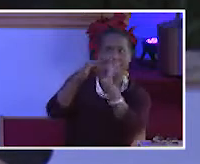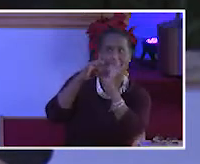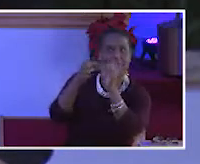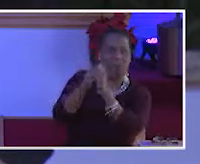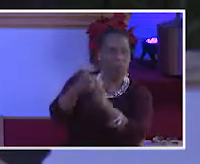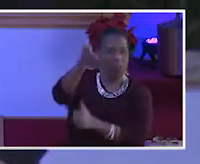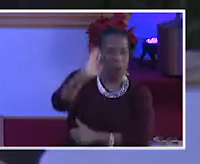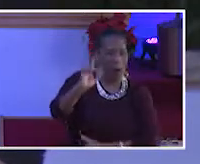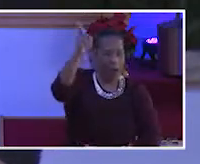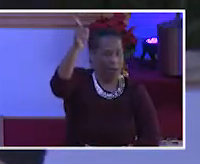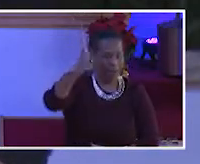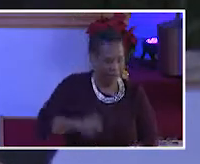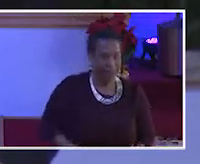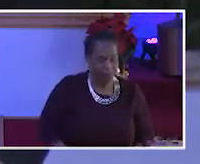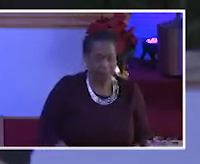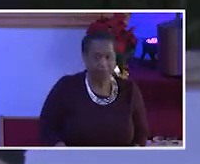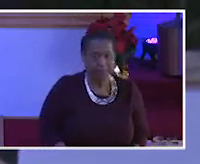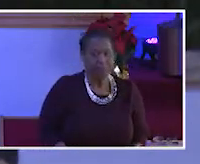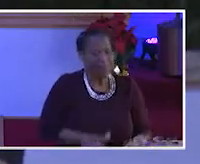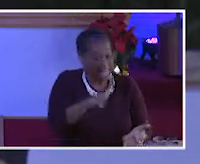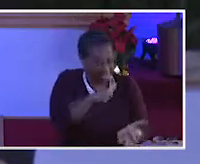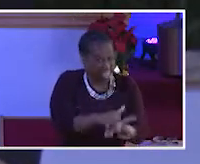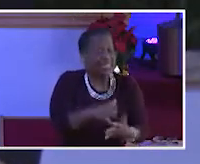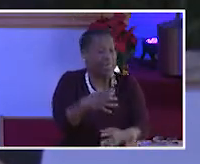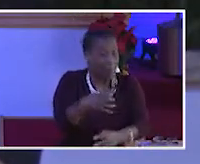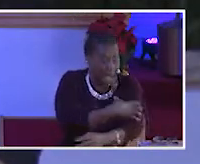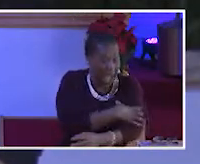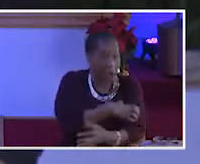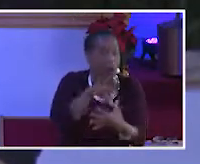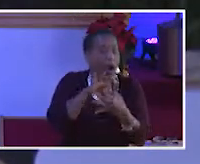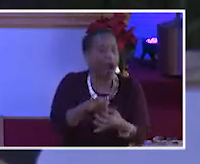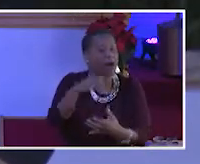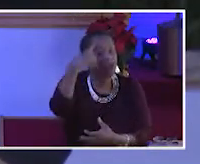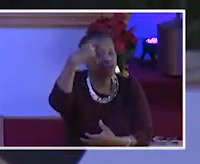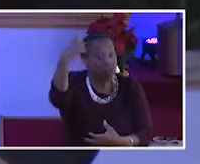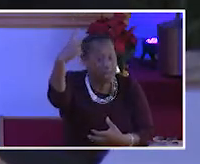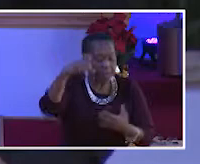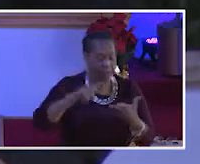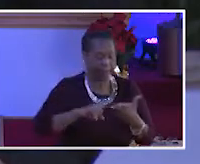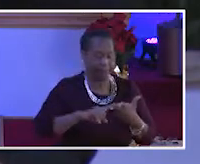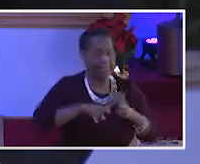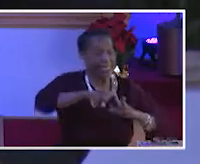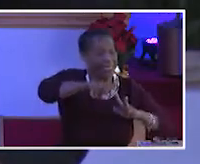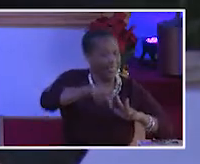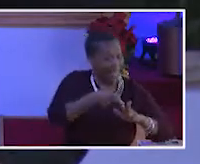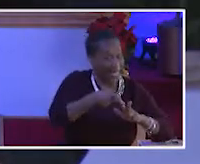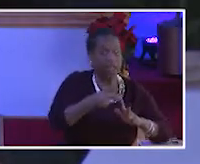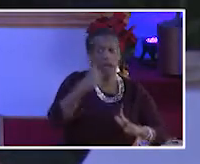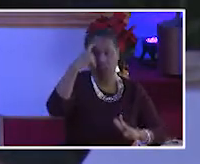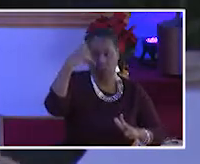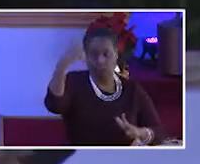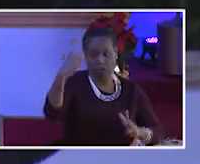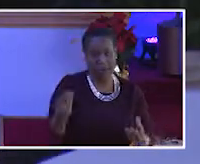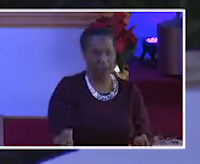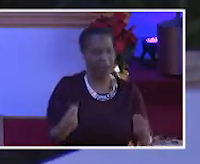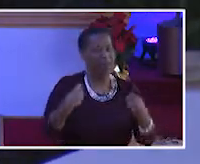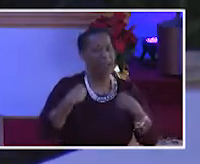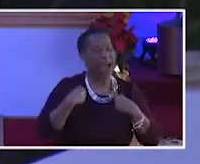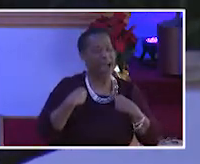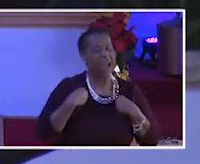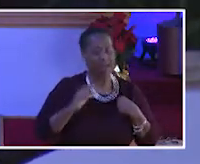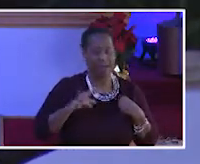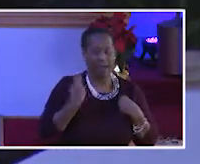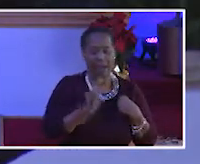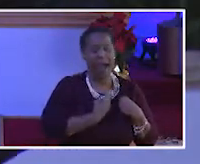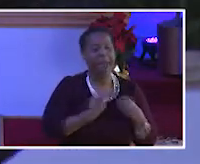nightmare. That's the power of your dream. The second thing that dreams provide for us is they allow